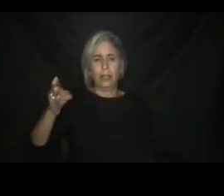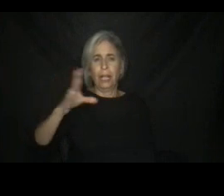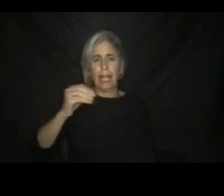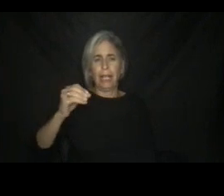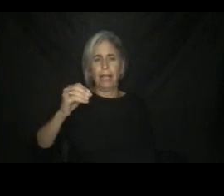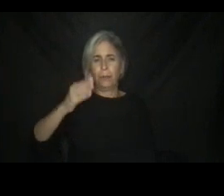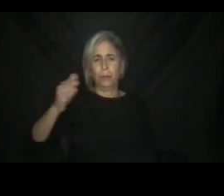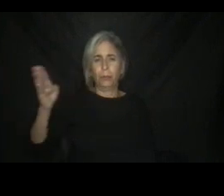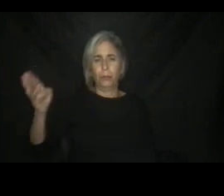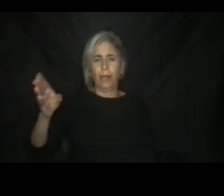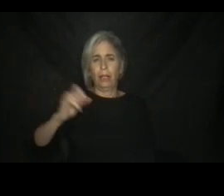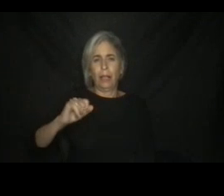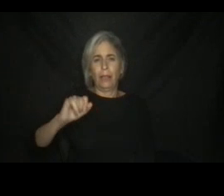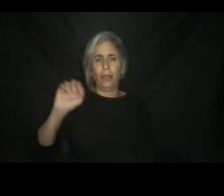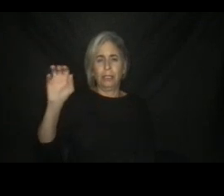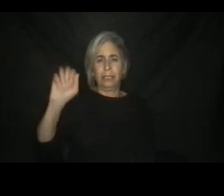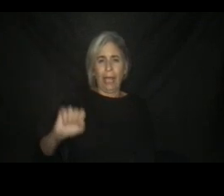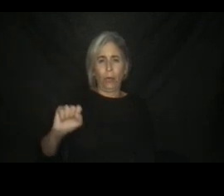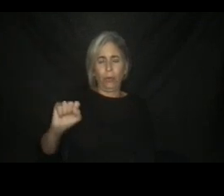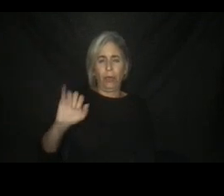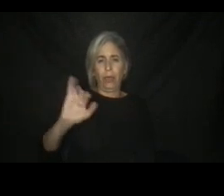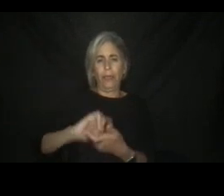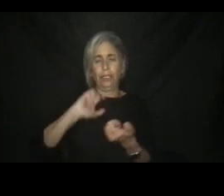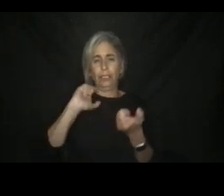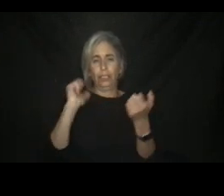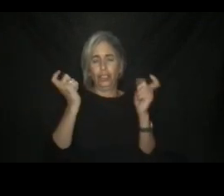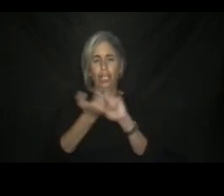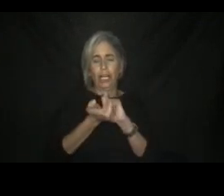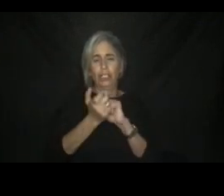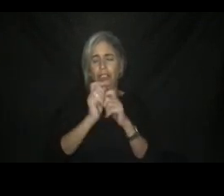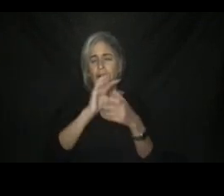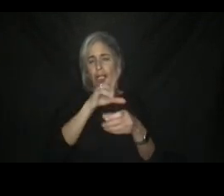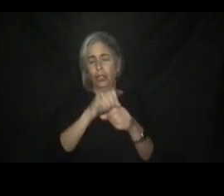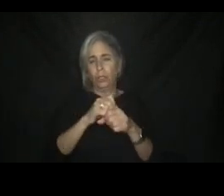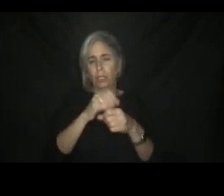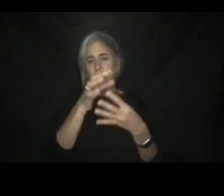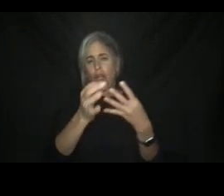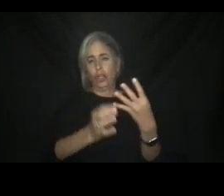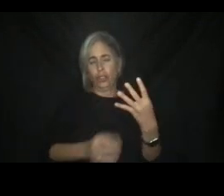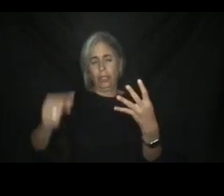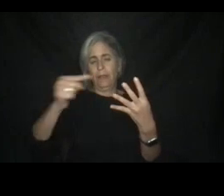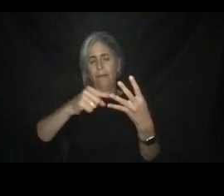E4 Canal in the west. Again, this change is included in Alternative 3. Next slide, please.